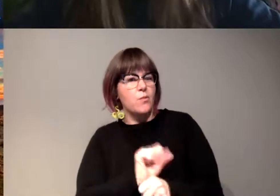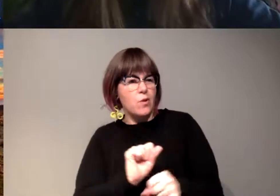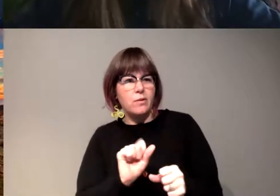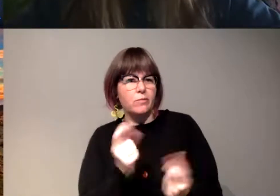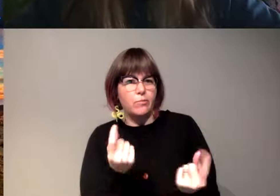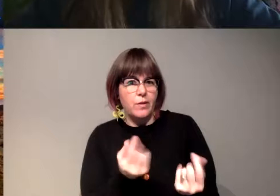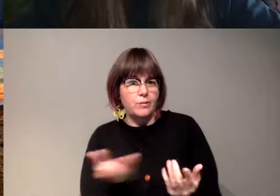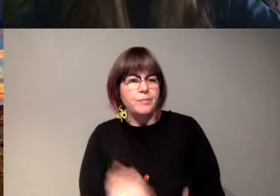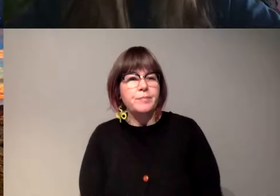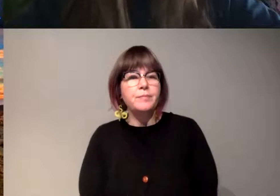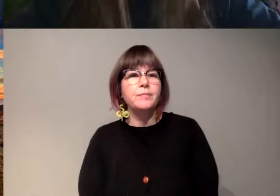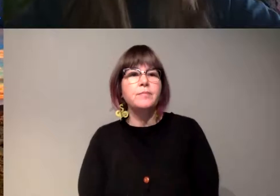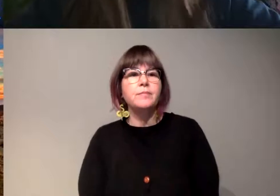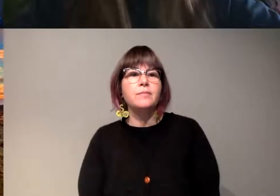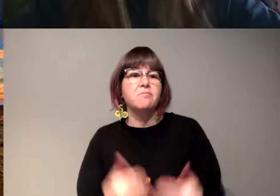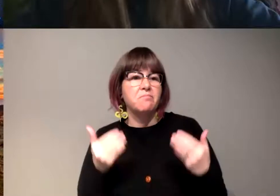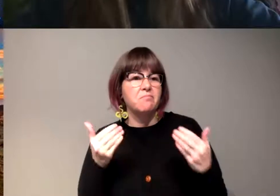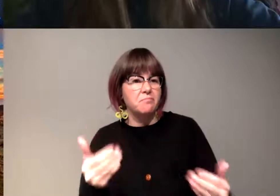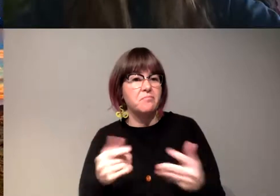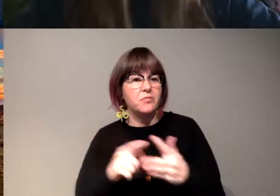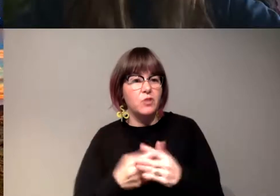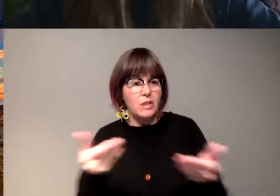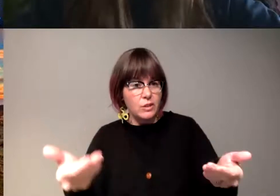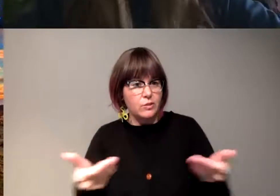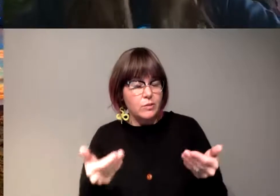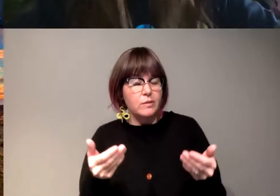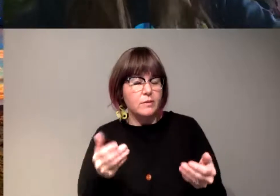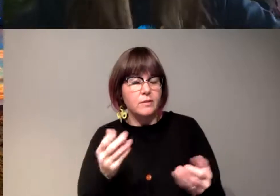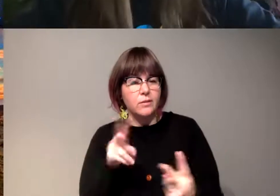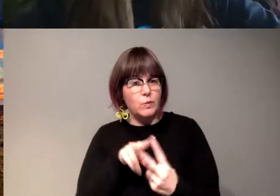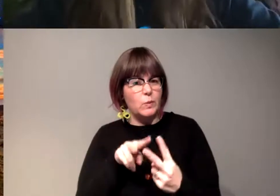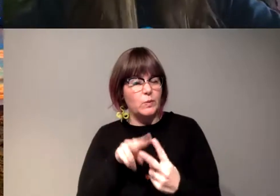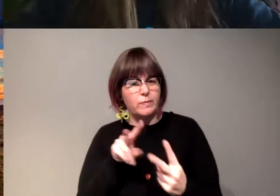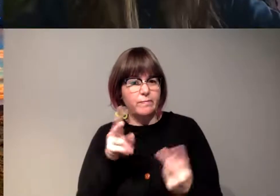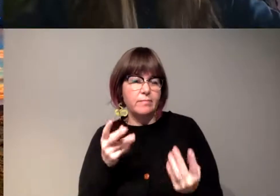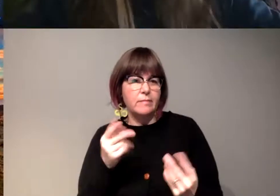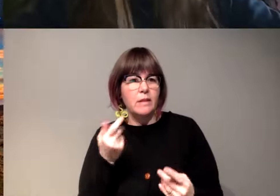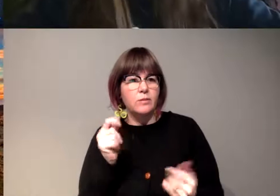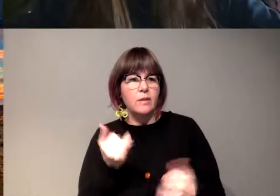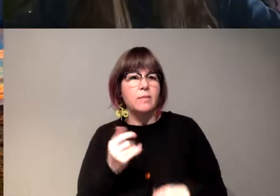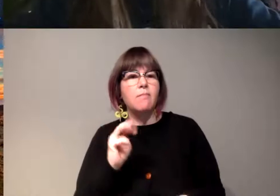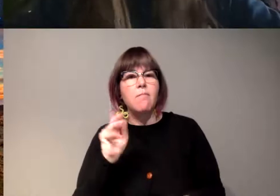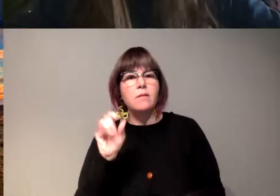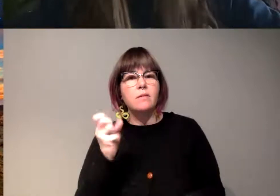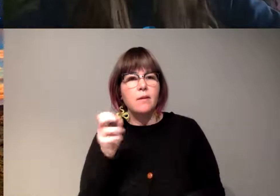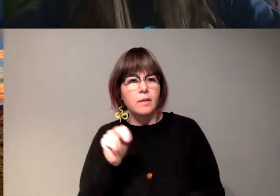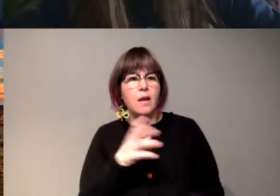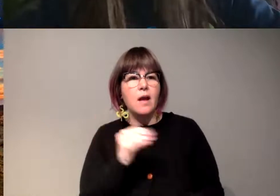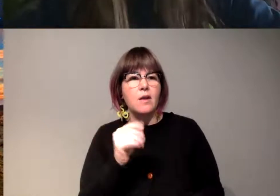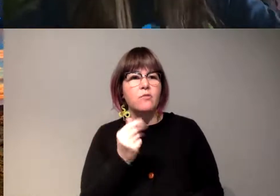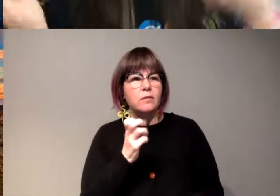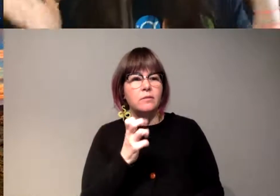So without any further ado, I'd like to introduce our two guests today, Molly Simon and Grace Wolf